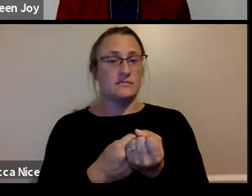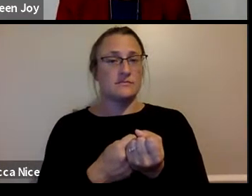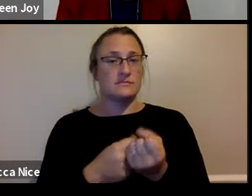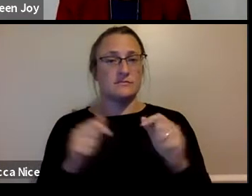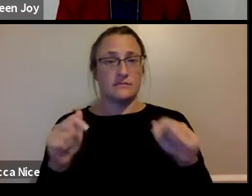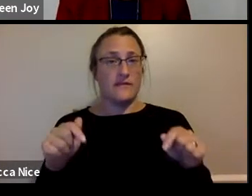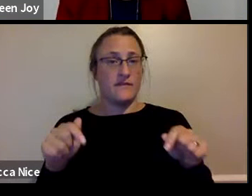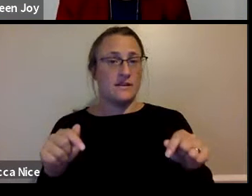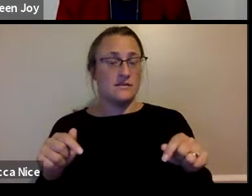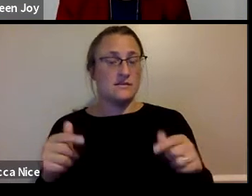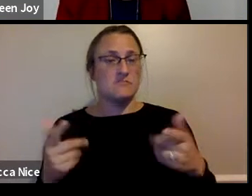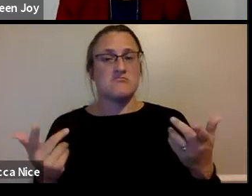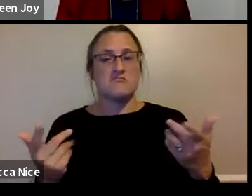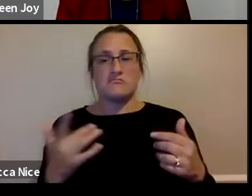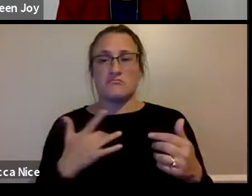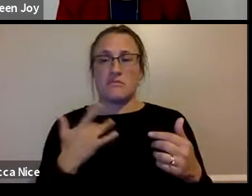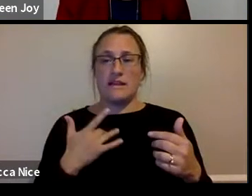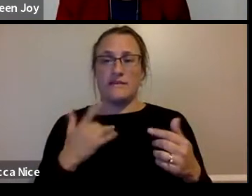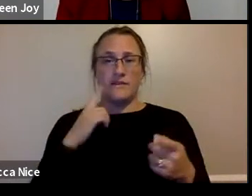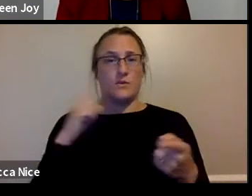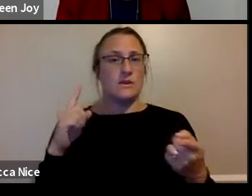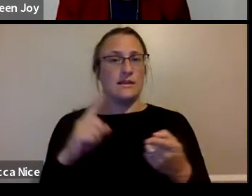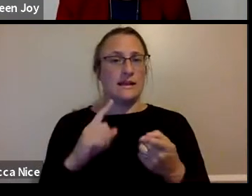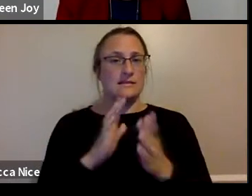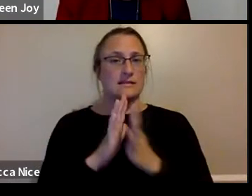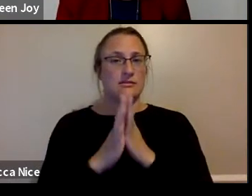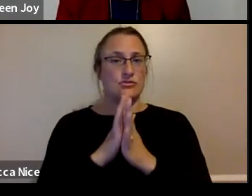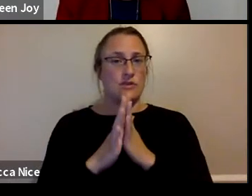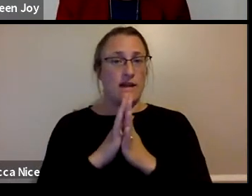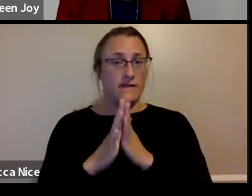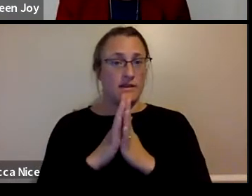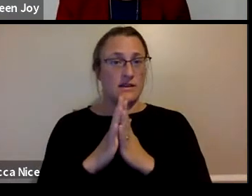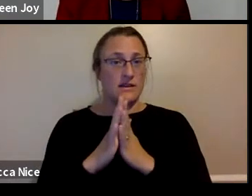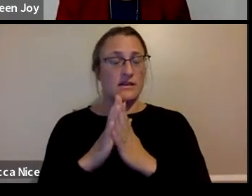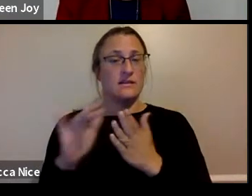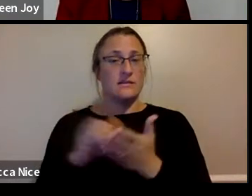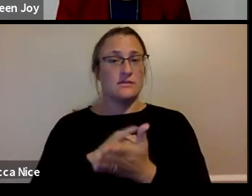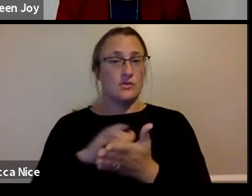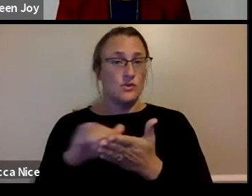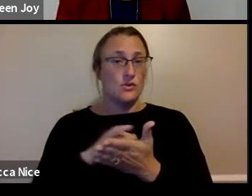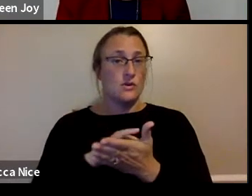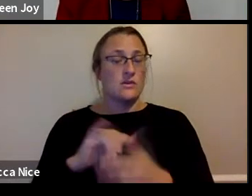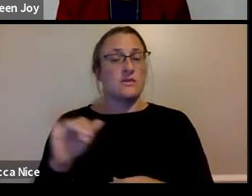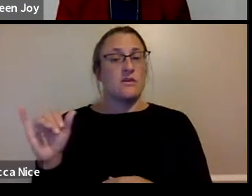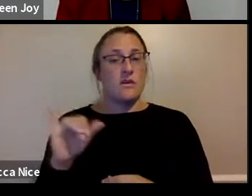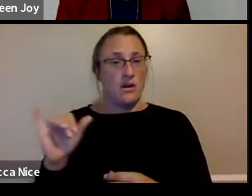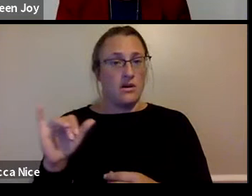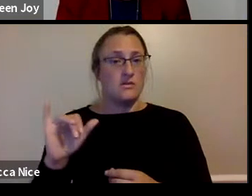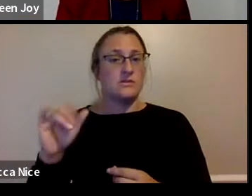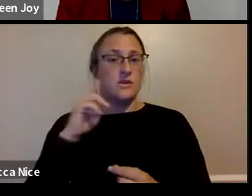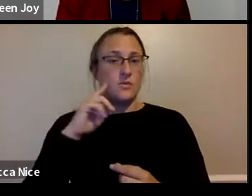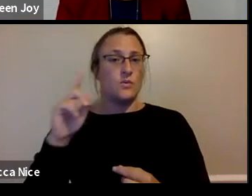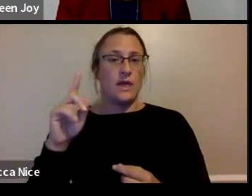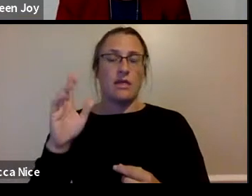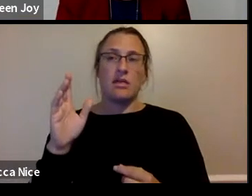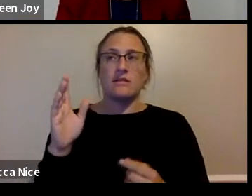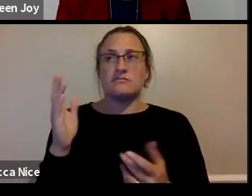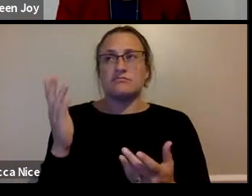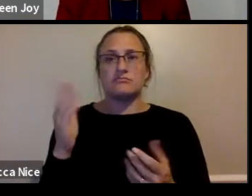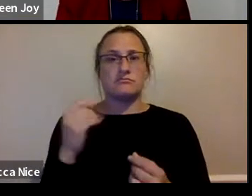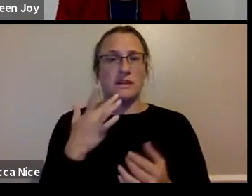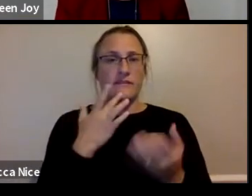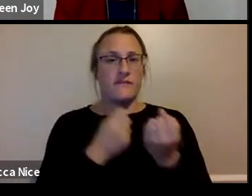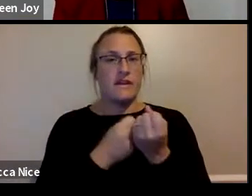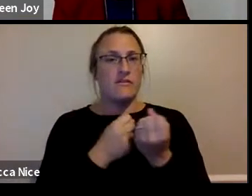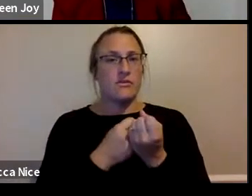going to lessen the traffic flow in New York City. I think it's also going to be